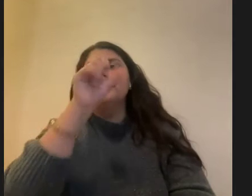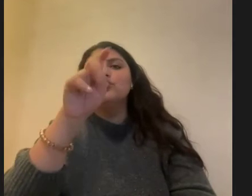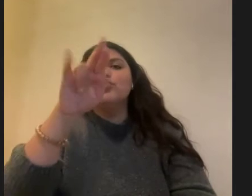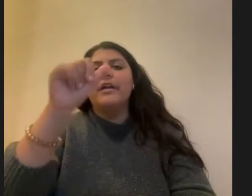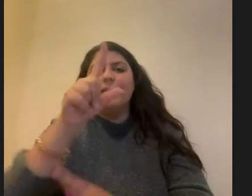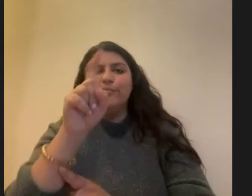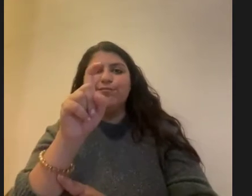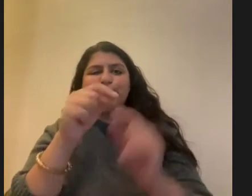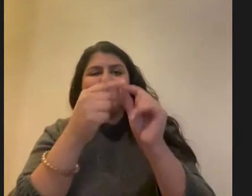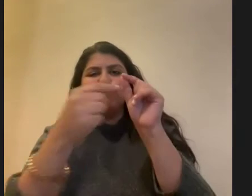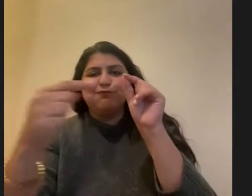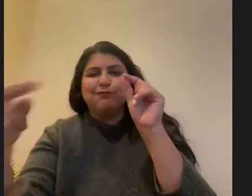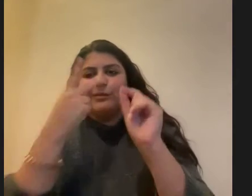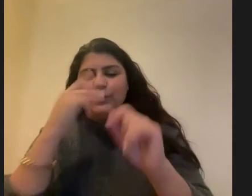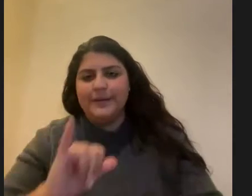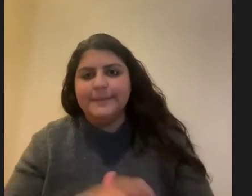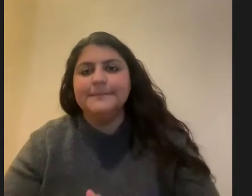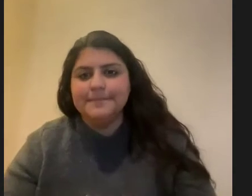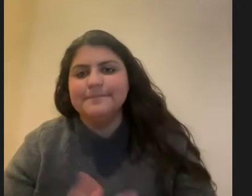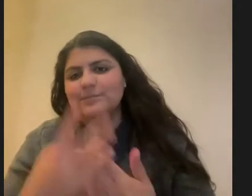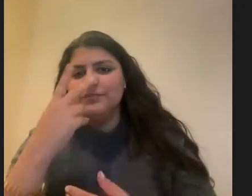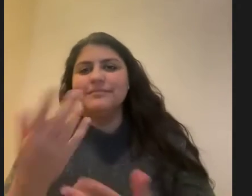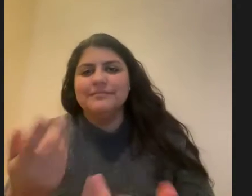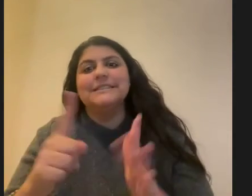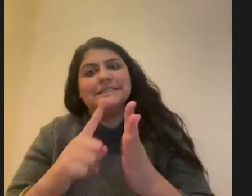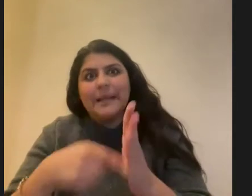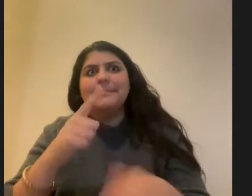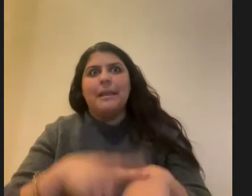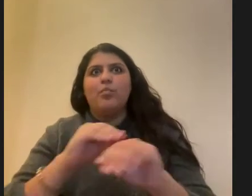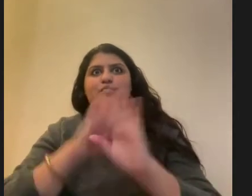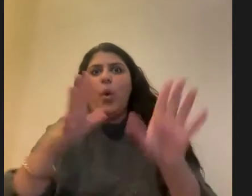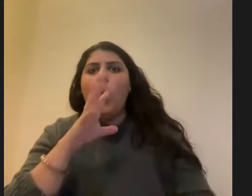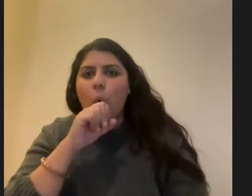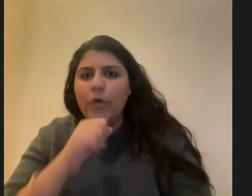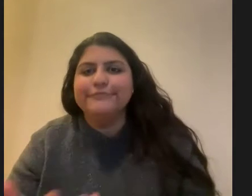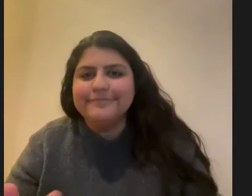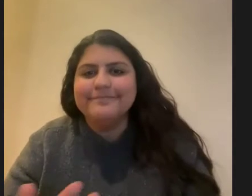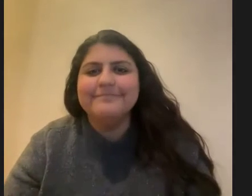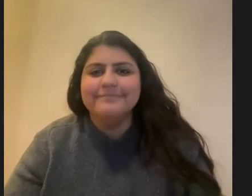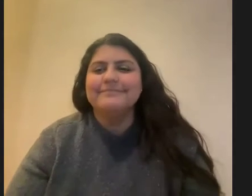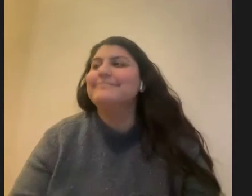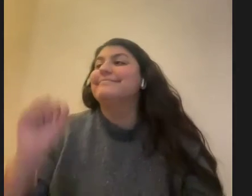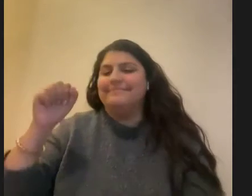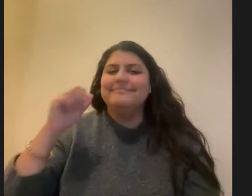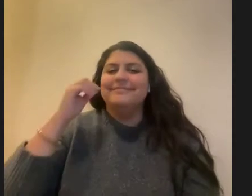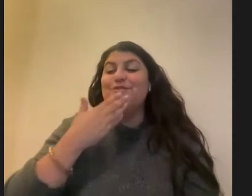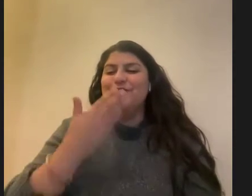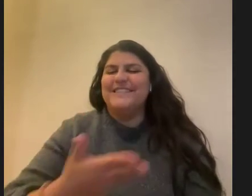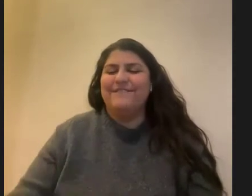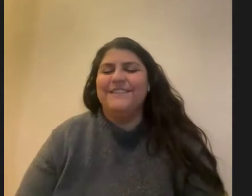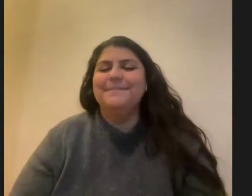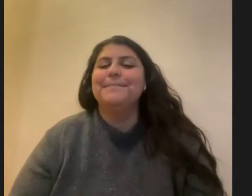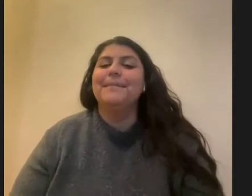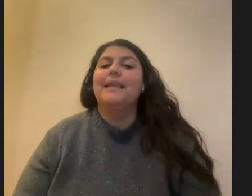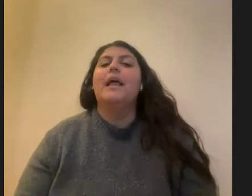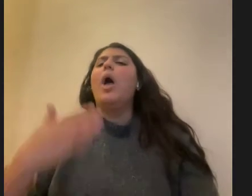big, like it's silly string. It's even sometimes like bright orange. yeah, Yeah. good Yeah. stuff. Olivia wants to know, how many